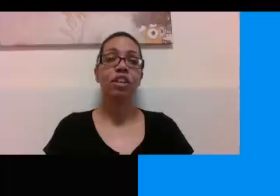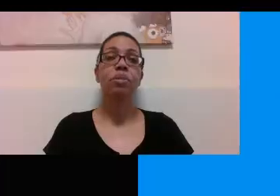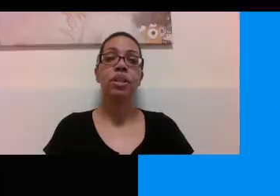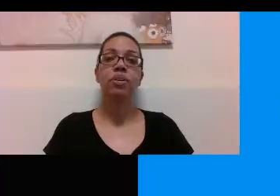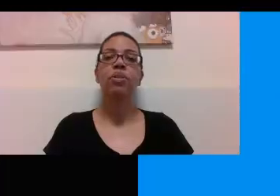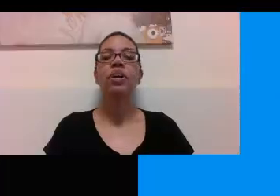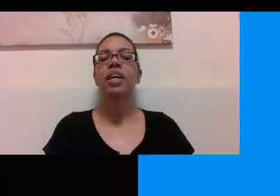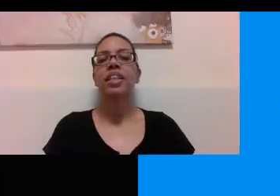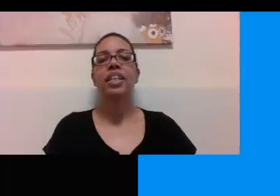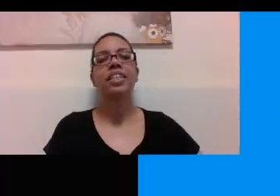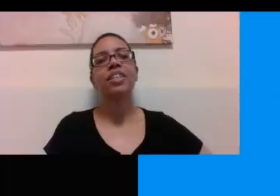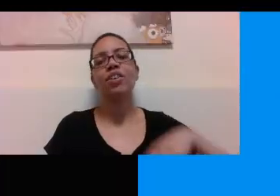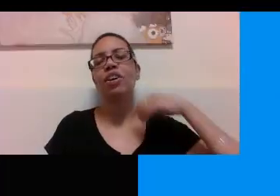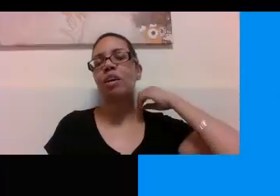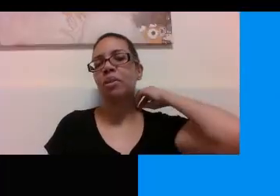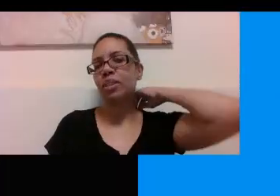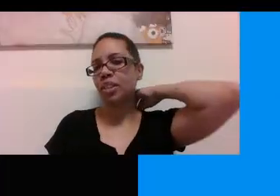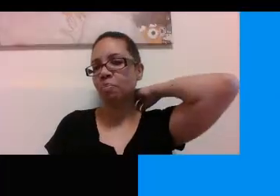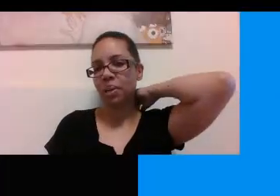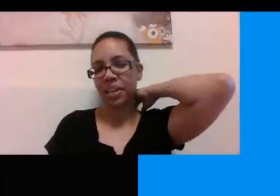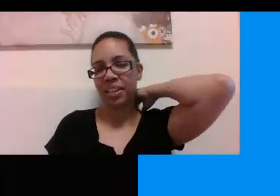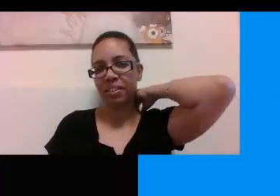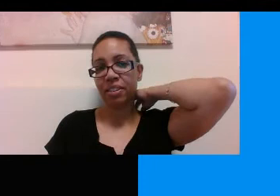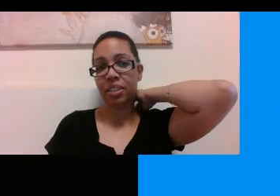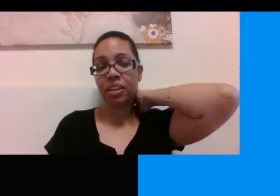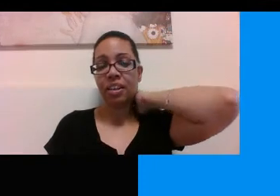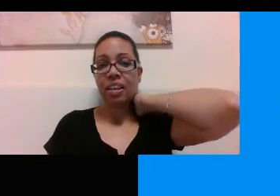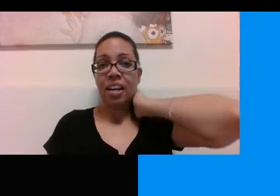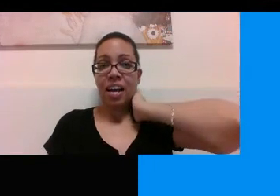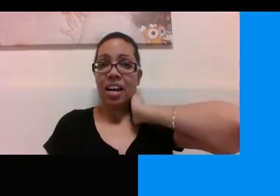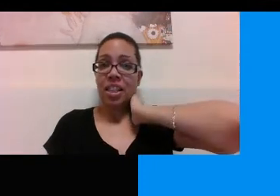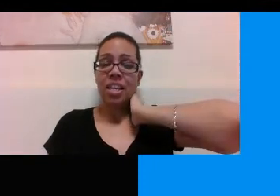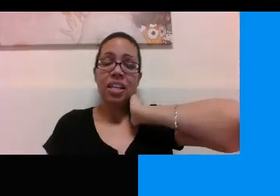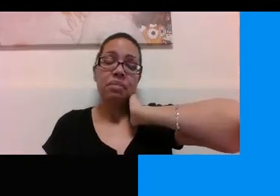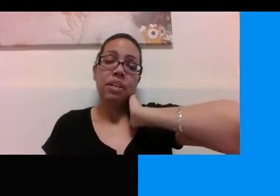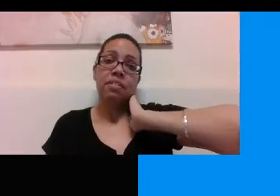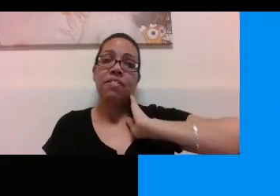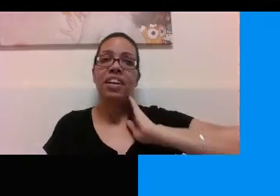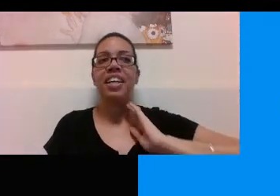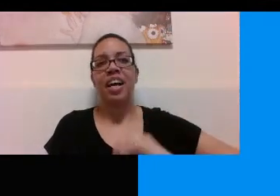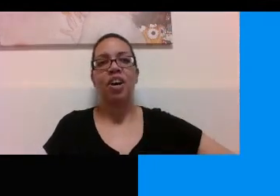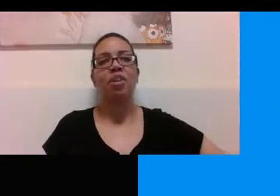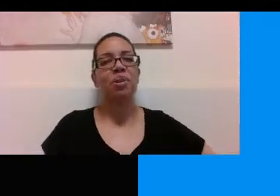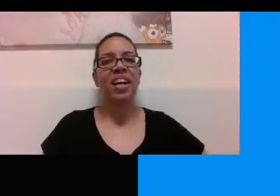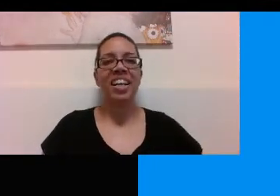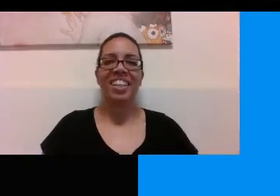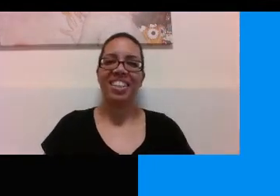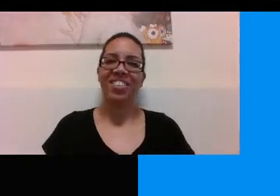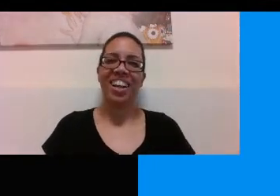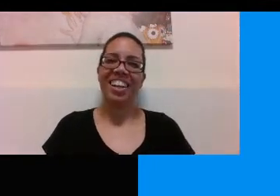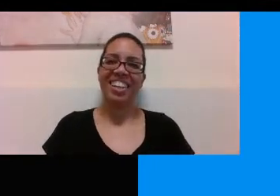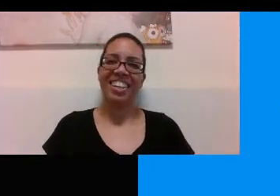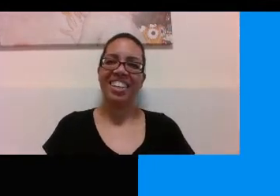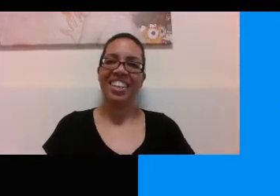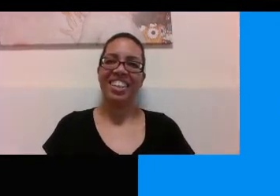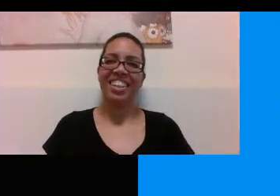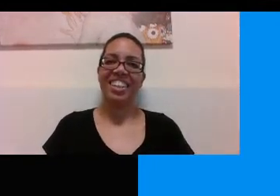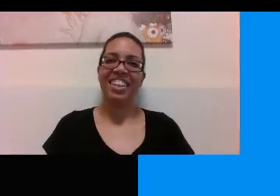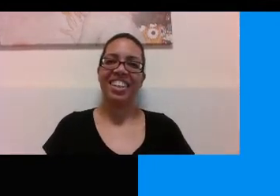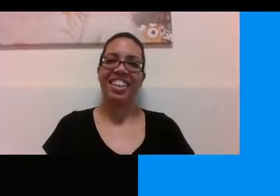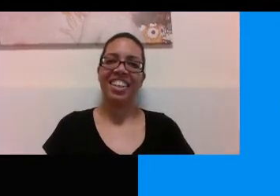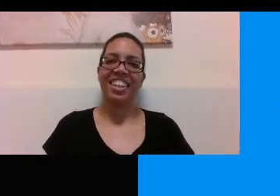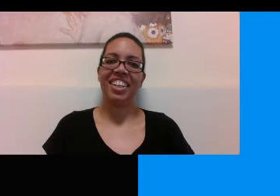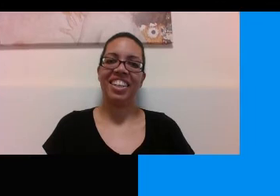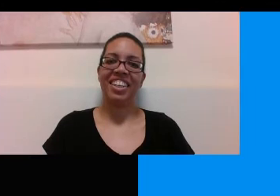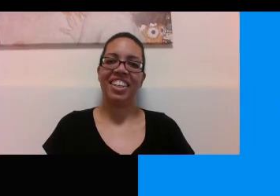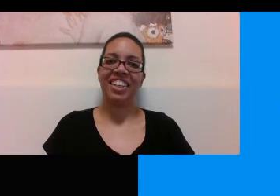I'd like to share with you this song about superheroes. I think it's very funny. I hope you like it as well.